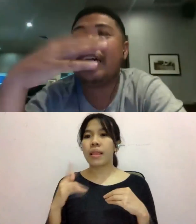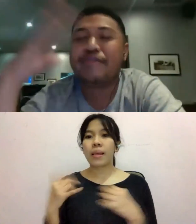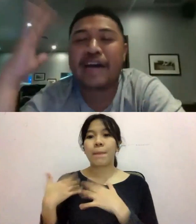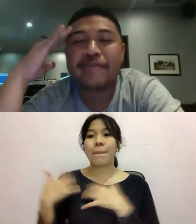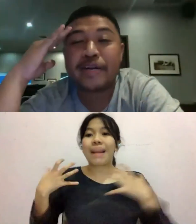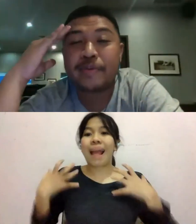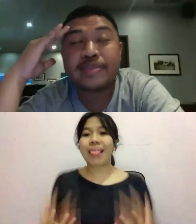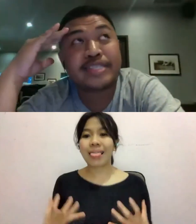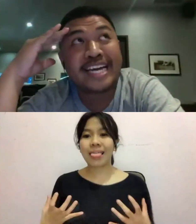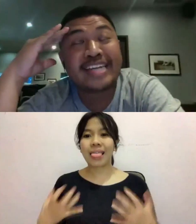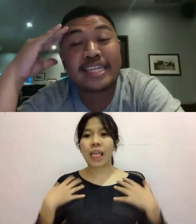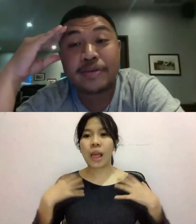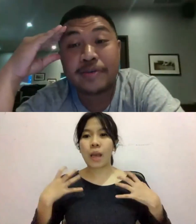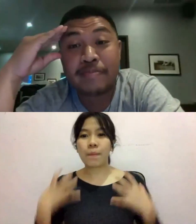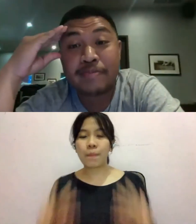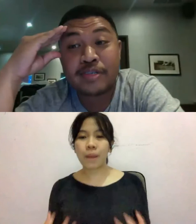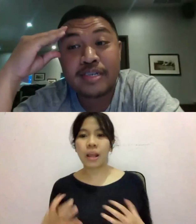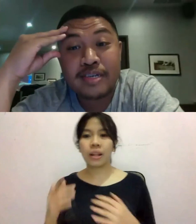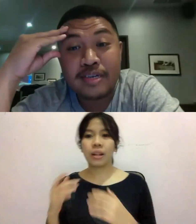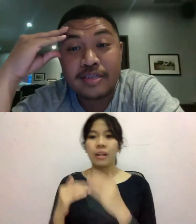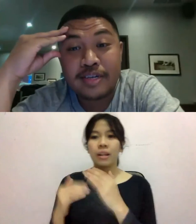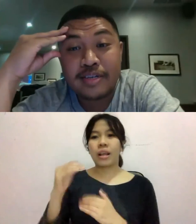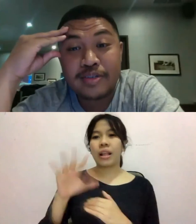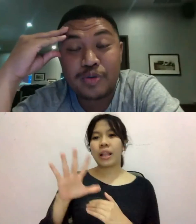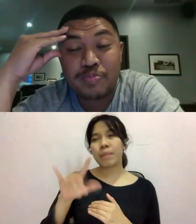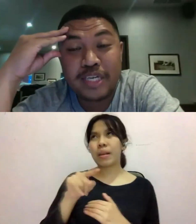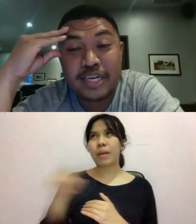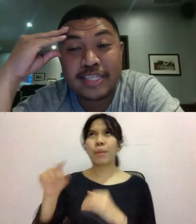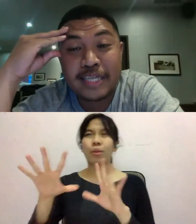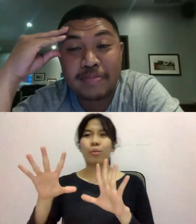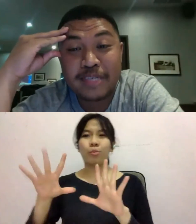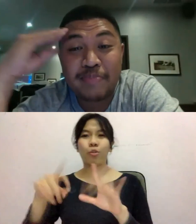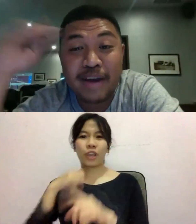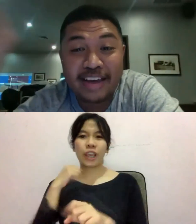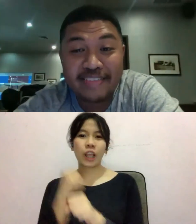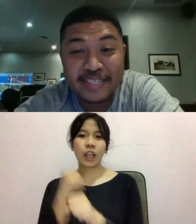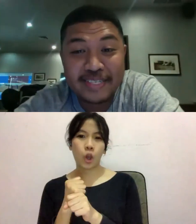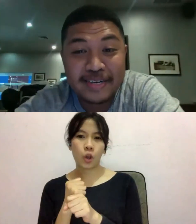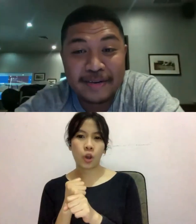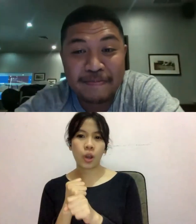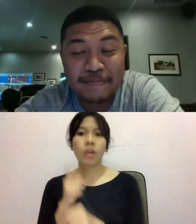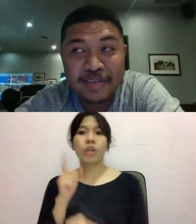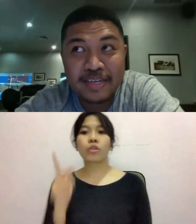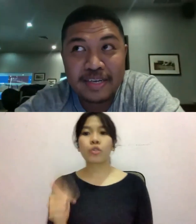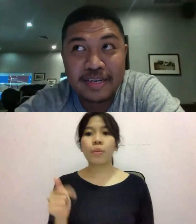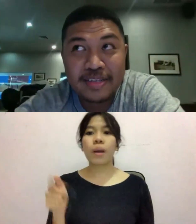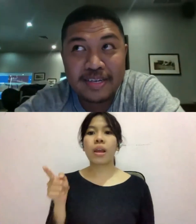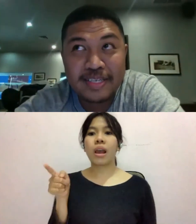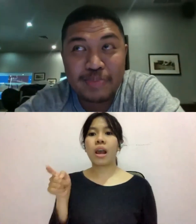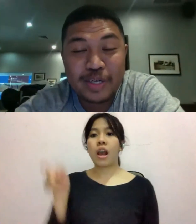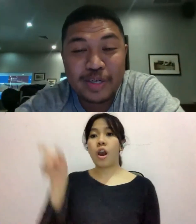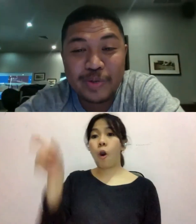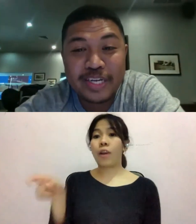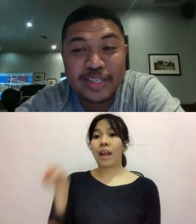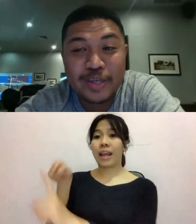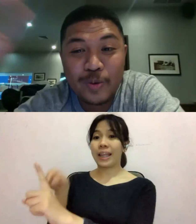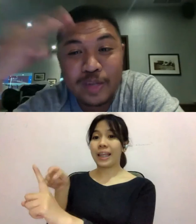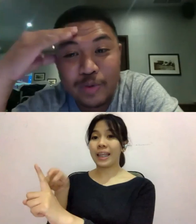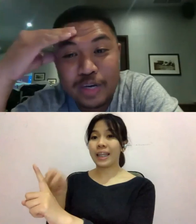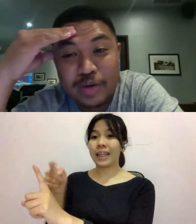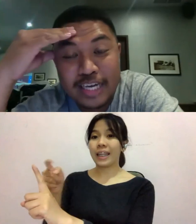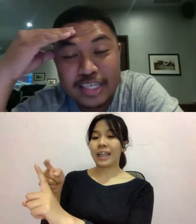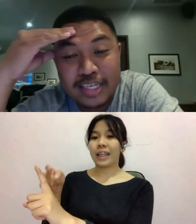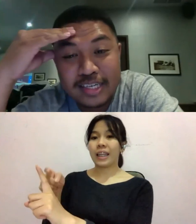maybe like 10 kilograms, just to be accepted by this bear community. So